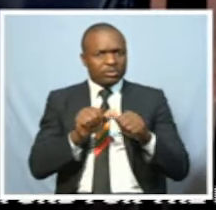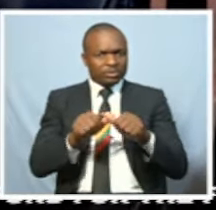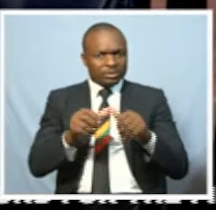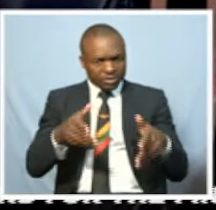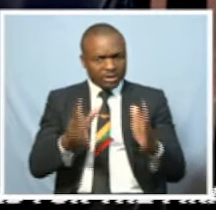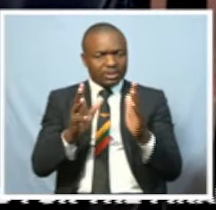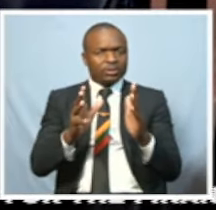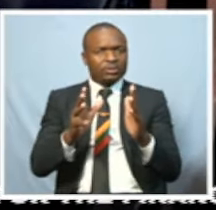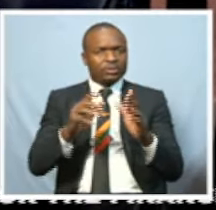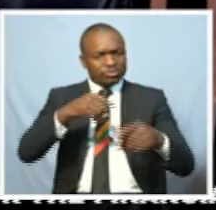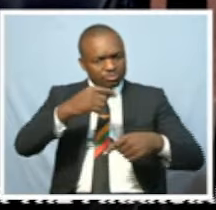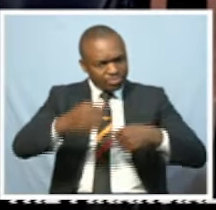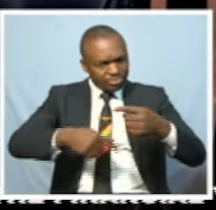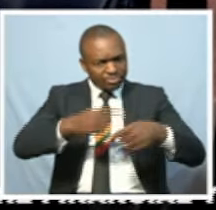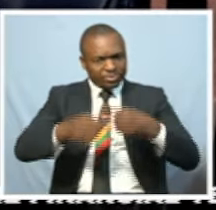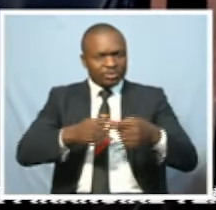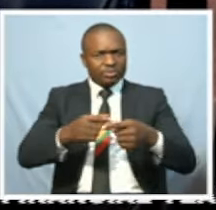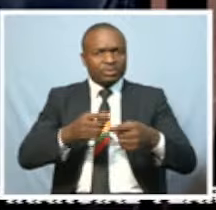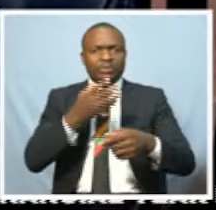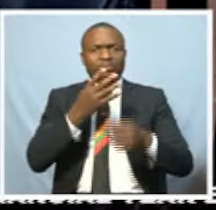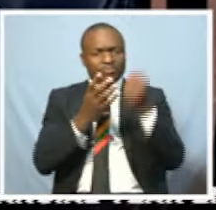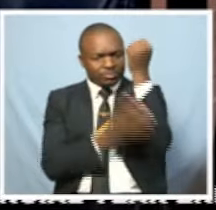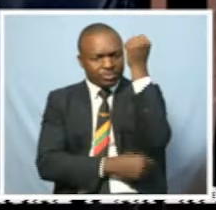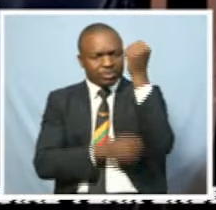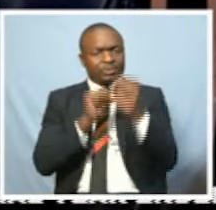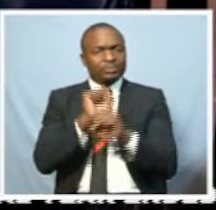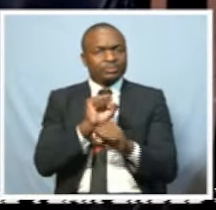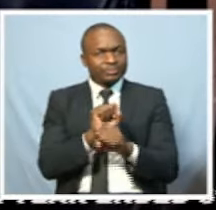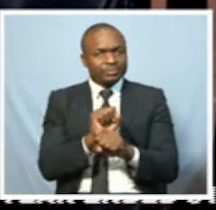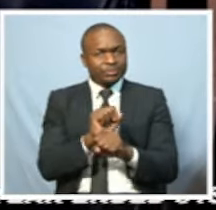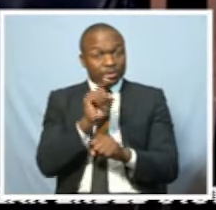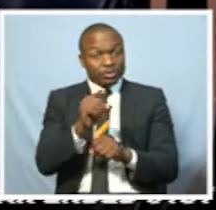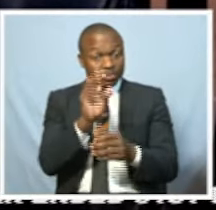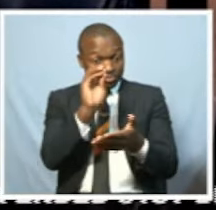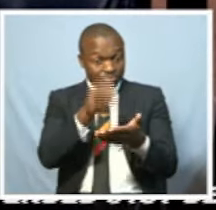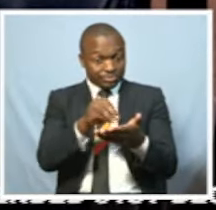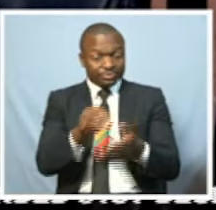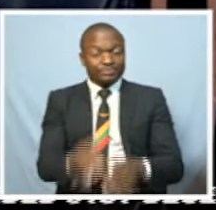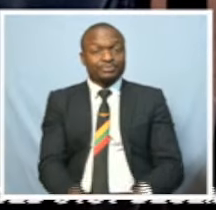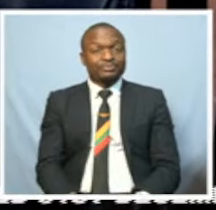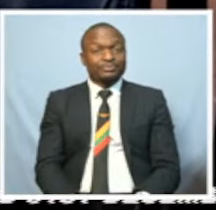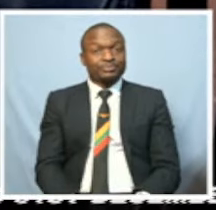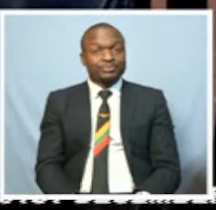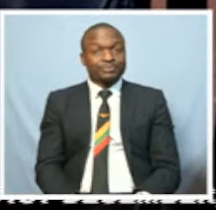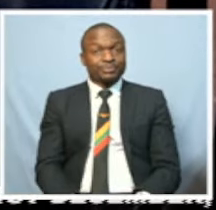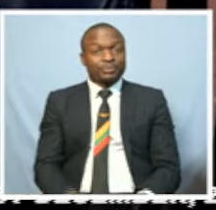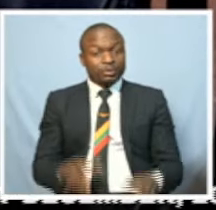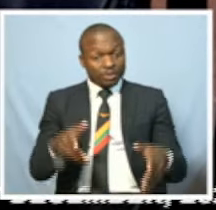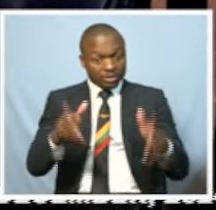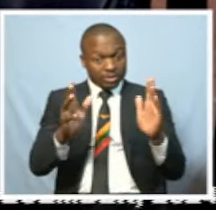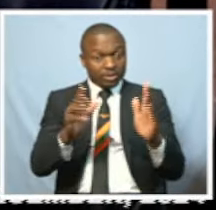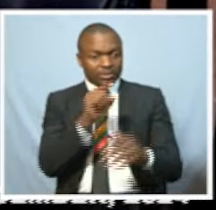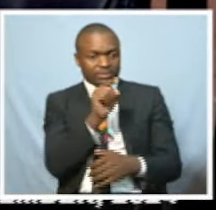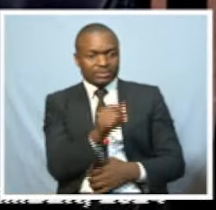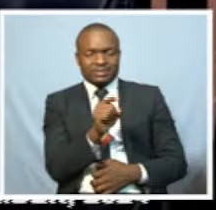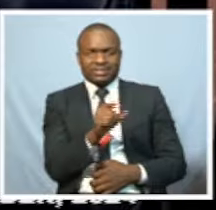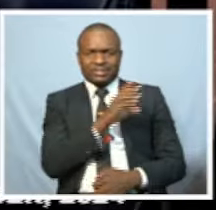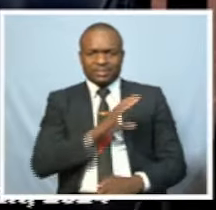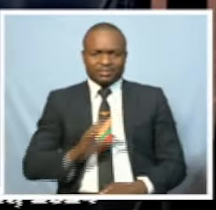to go ahead with the short works, as you have put it. You still allowed him